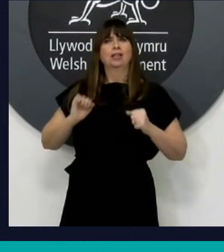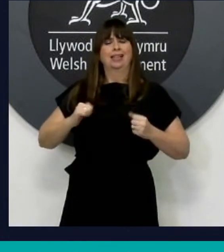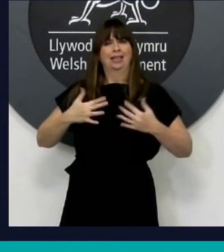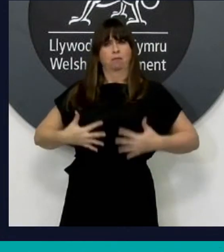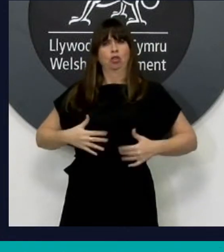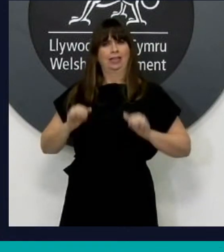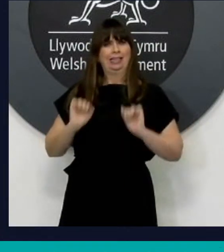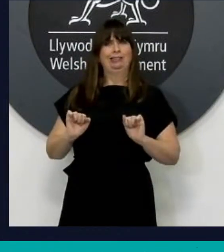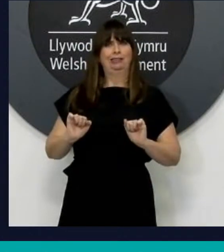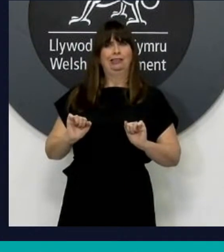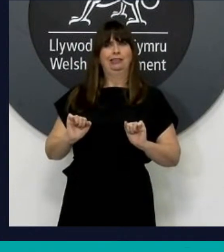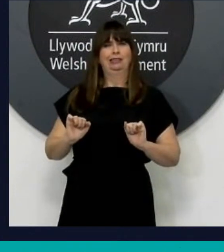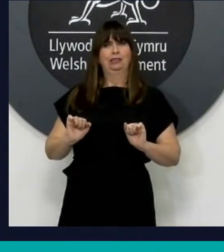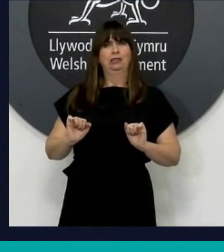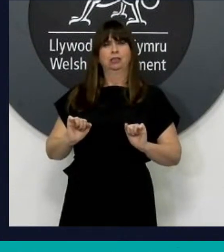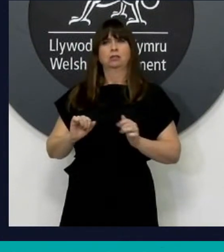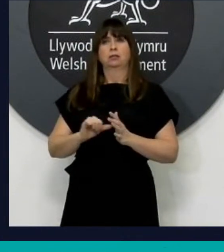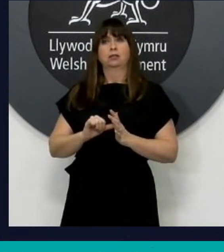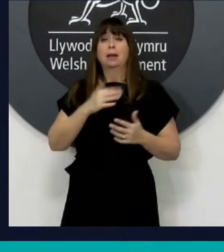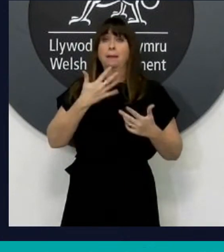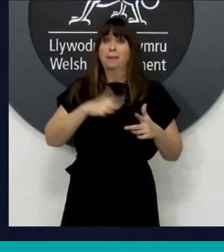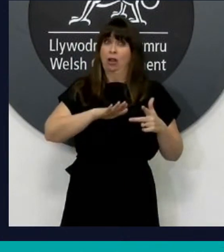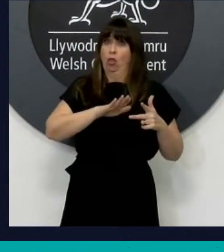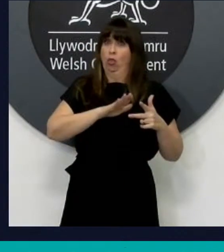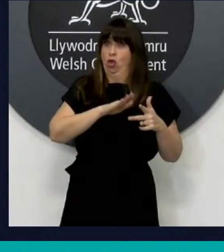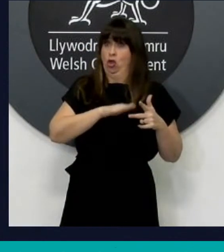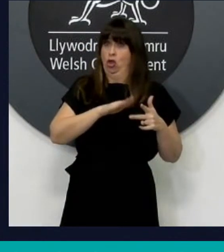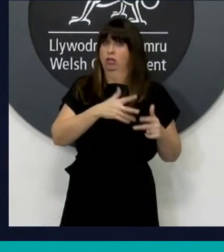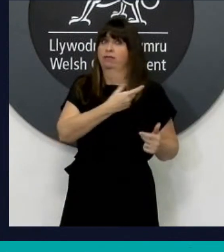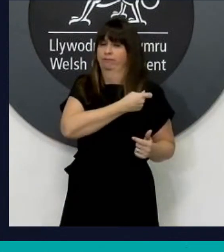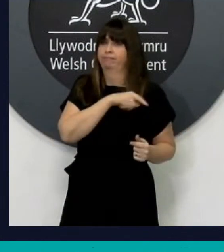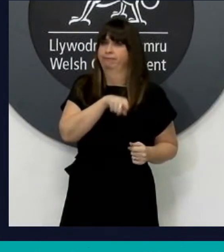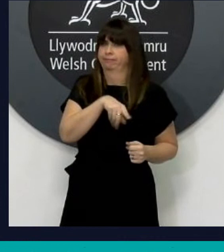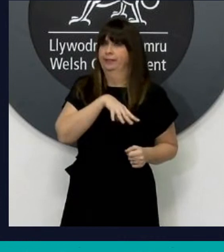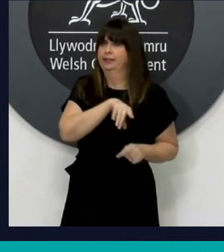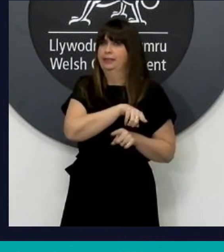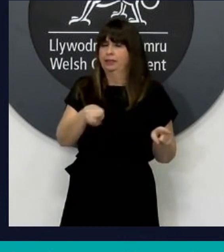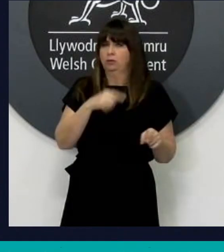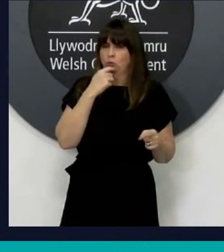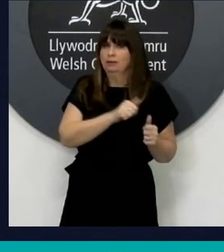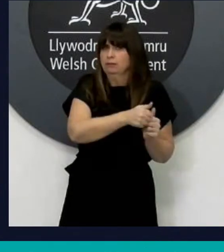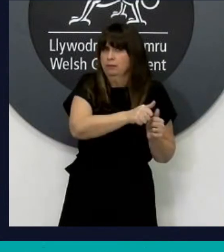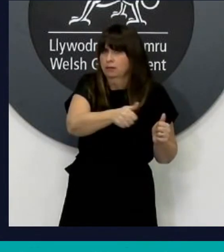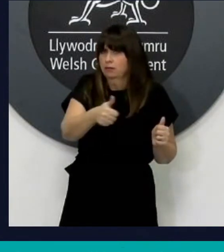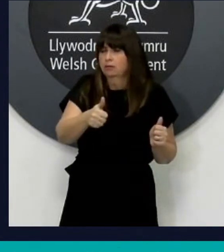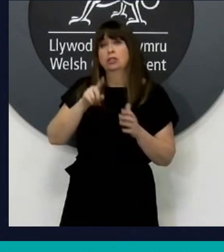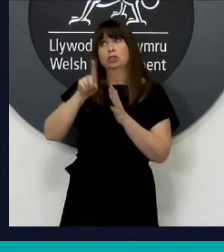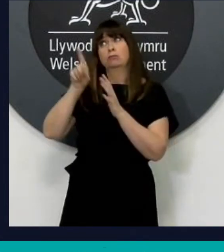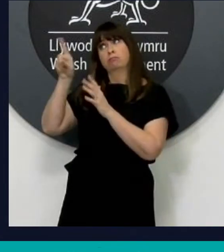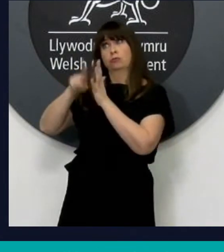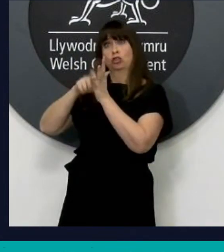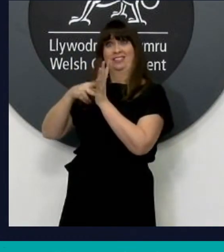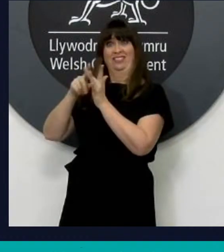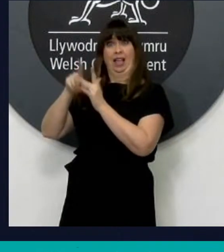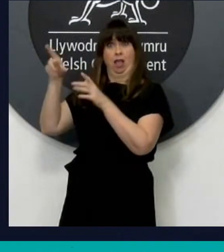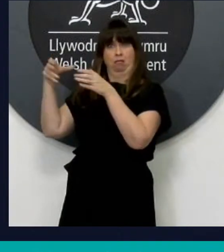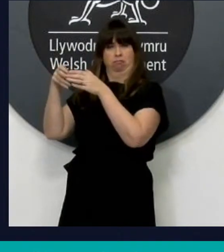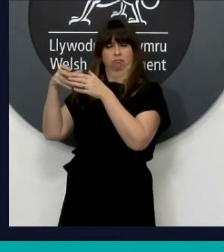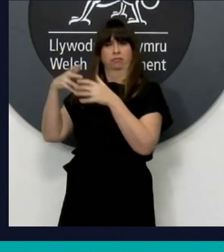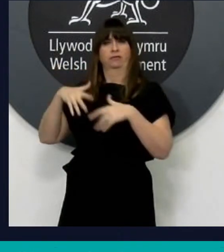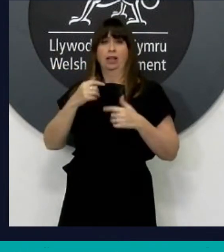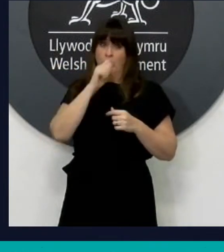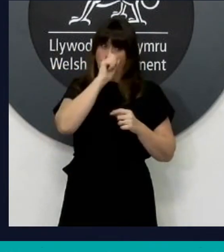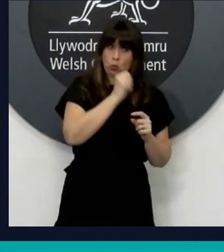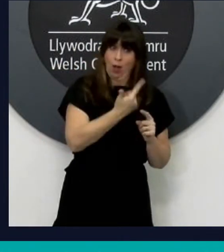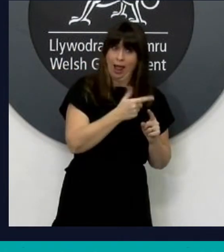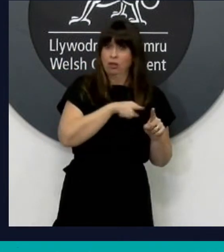completed their primary course of 3 doses of the vaccine. And the JCVI has recommended that all